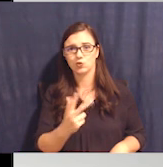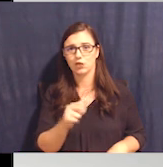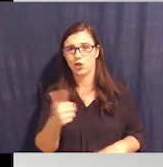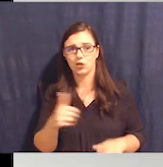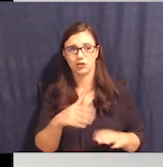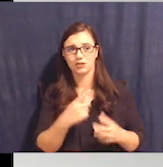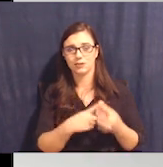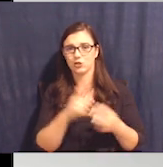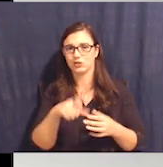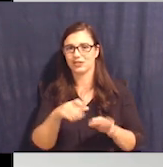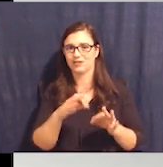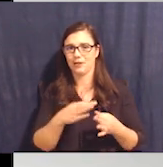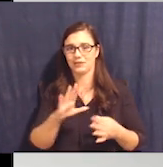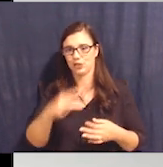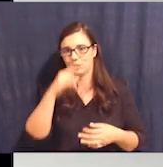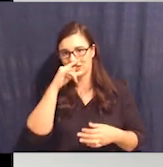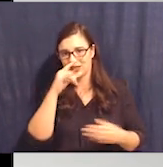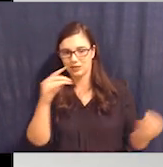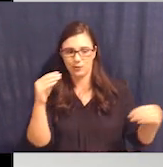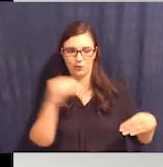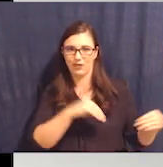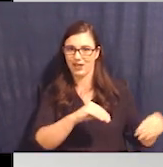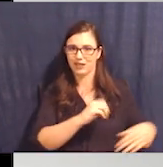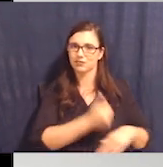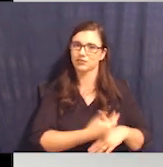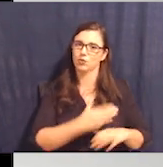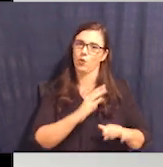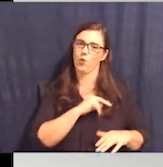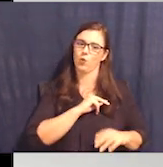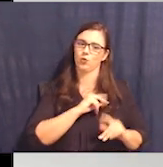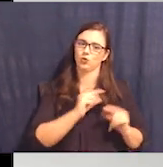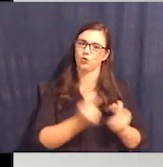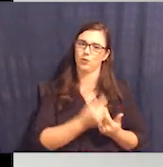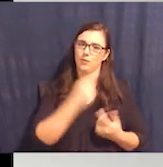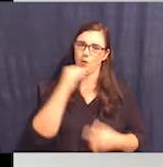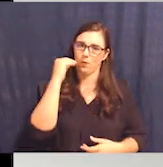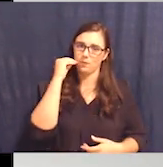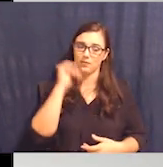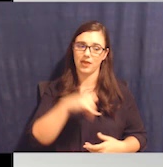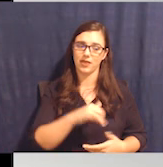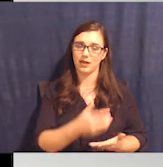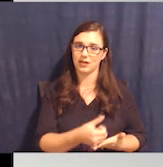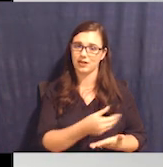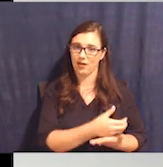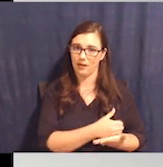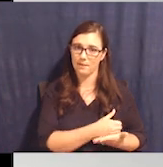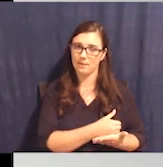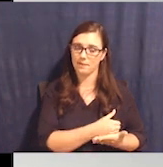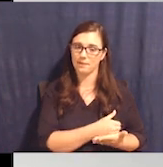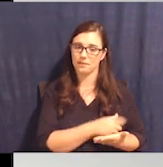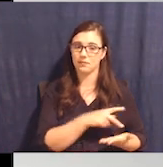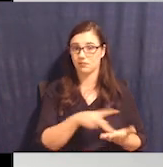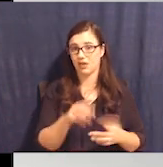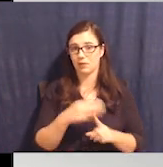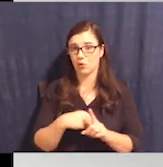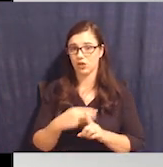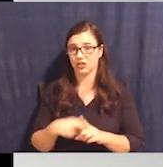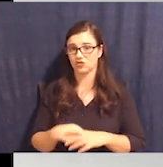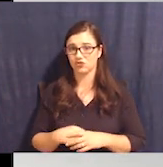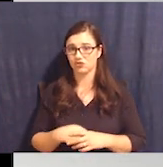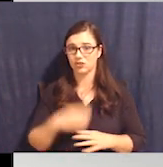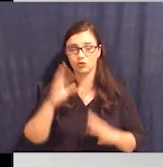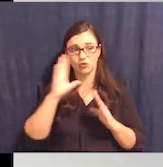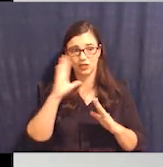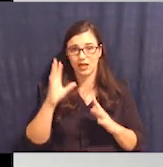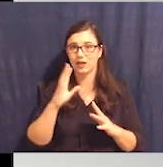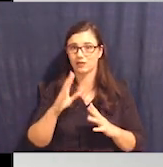2 or 3 other special needs families, kids, move in. They created their own group home, and that income probably paid the